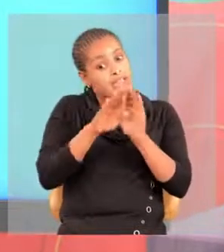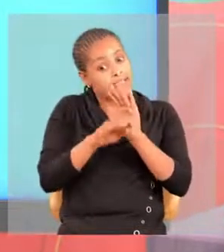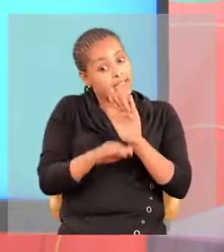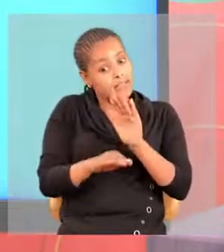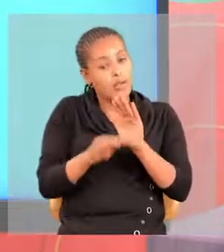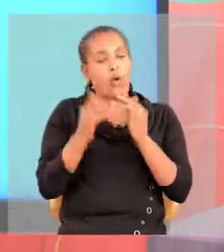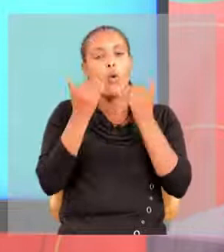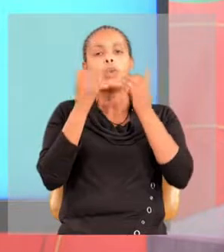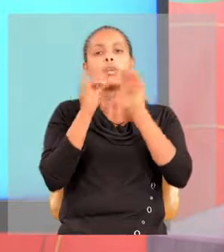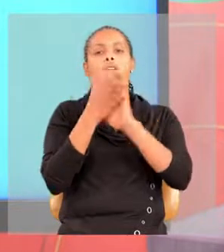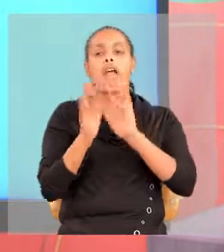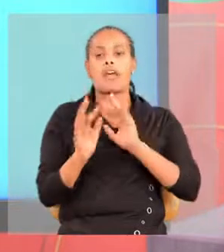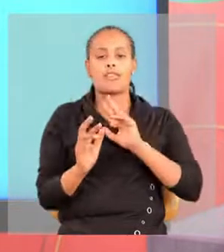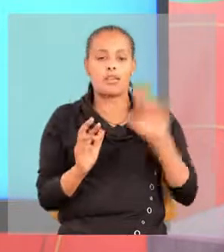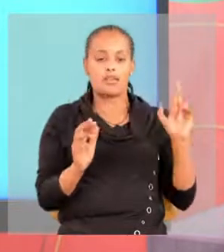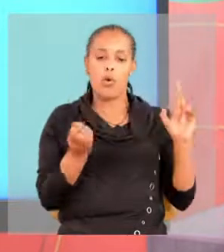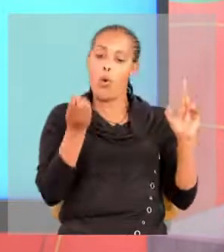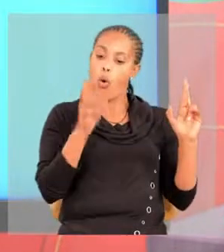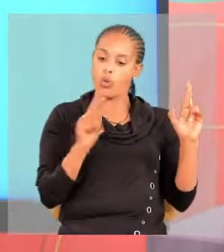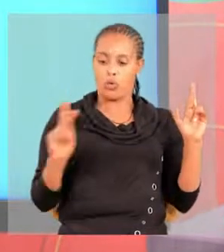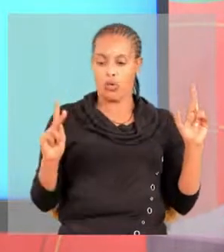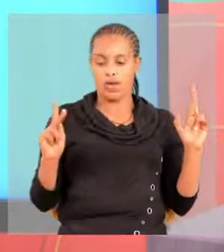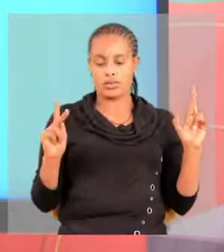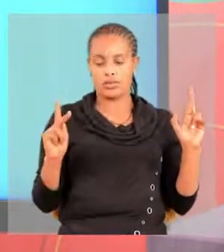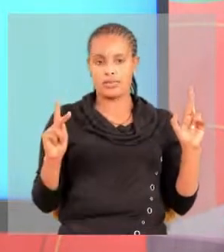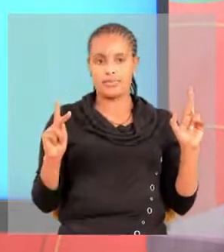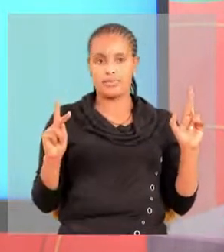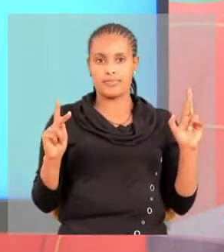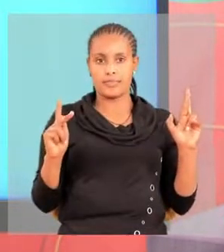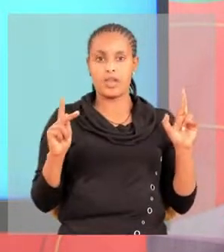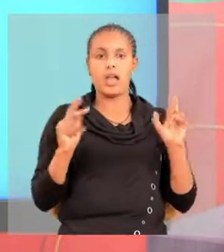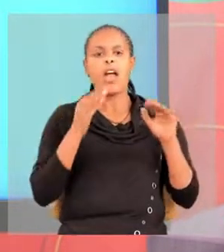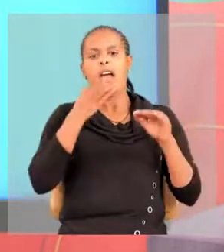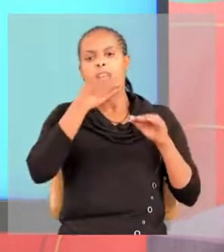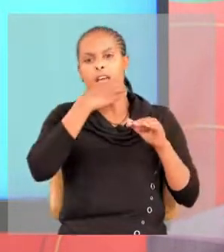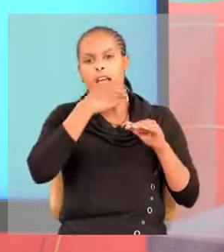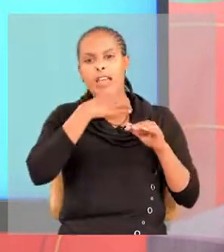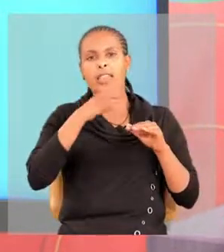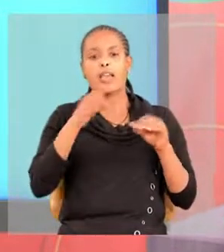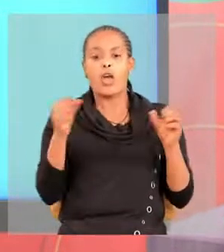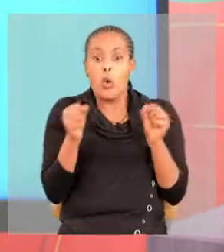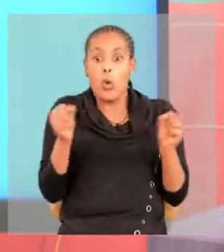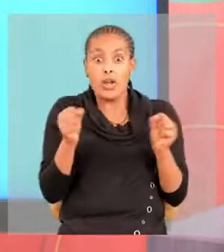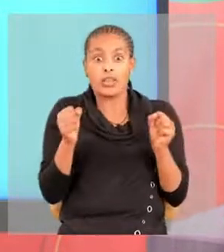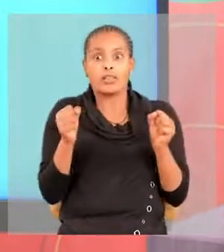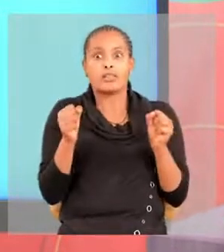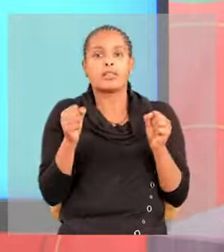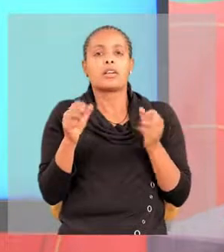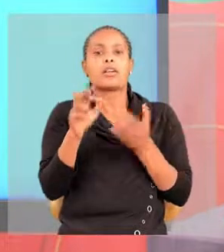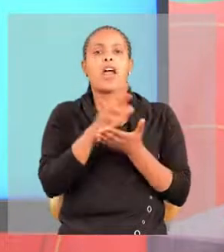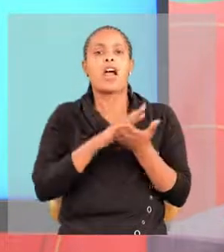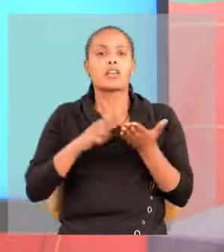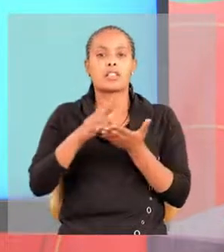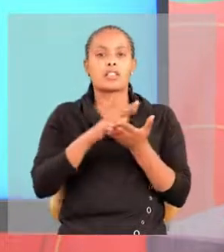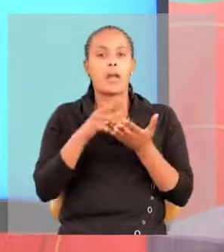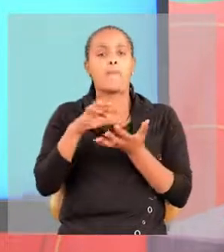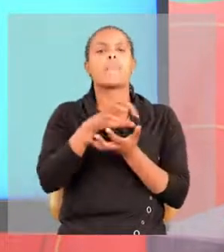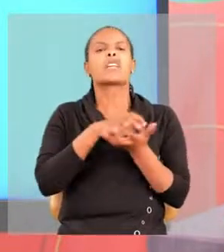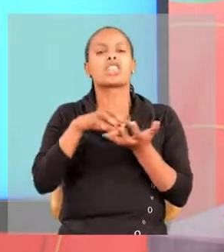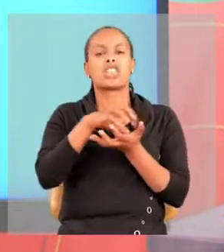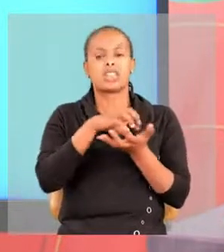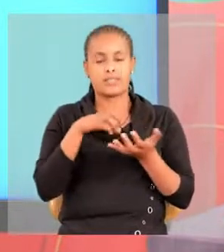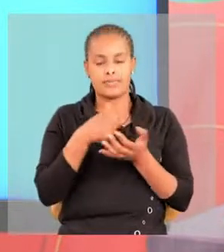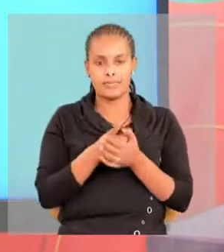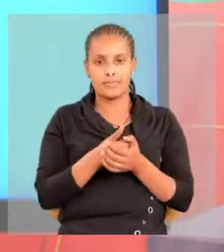decreasing concentration of reactants or products, heating or cooling reaction mixtures,